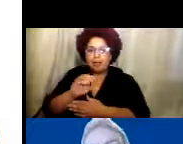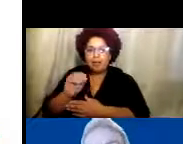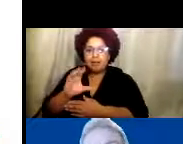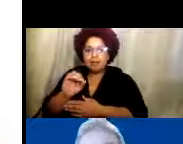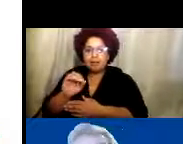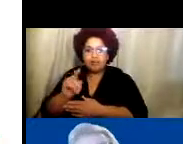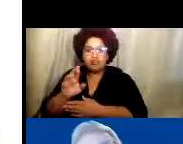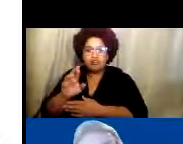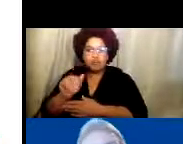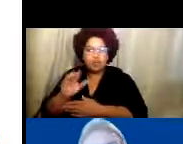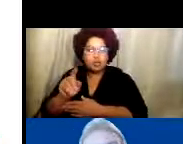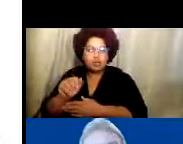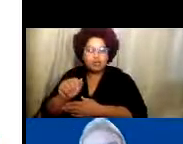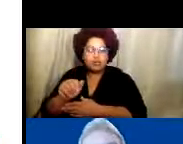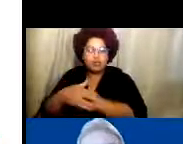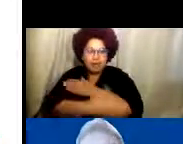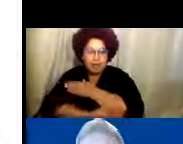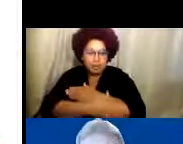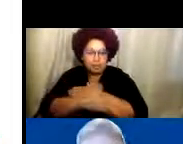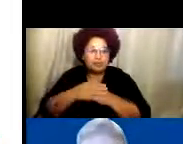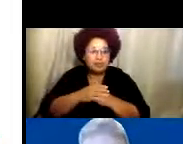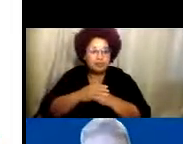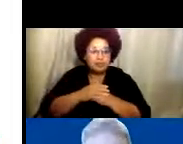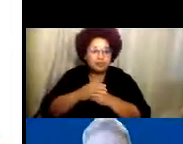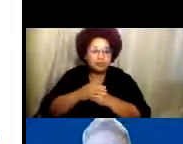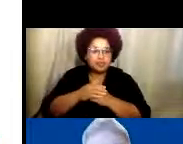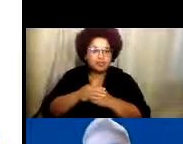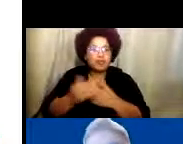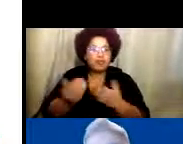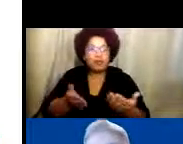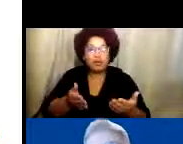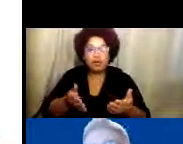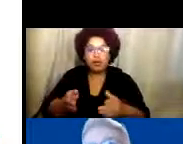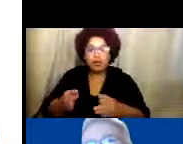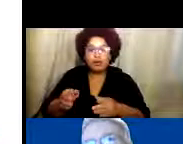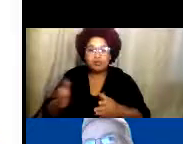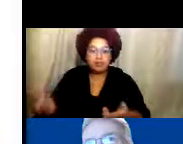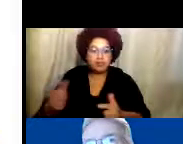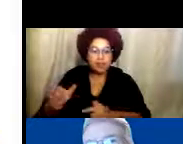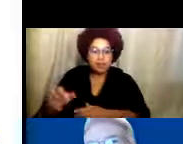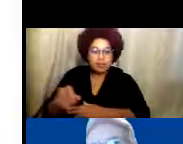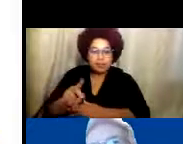Jerry Collins-Bride, our professor from the UCS School of Nursing.